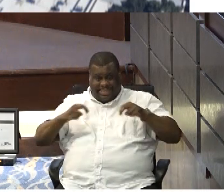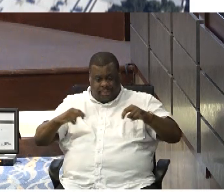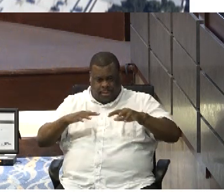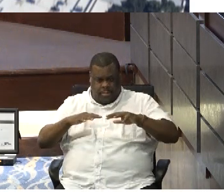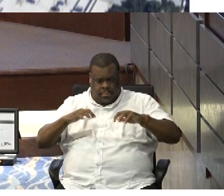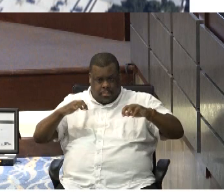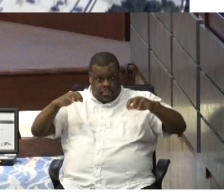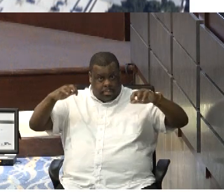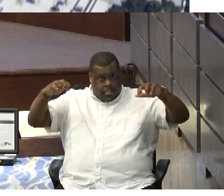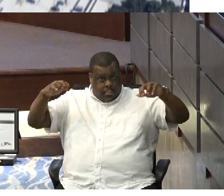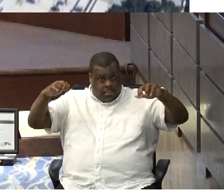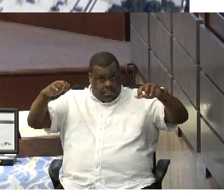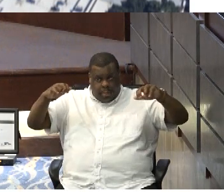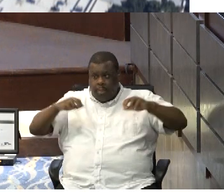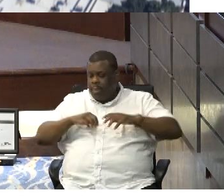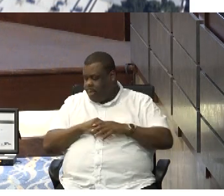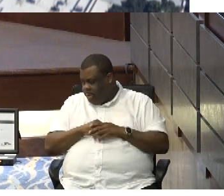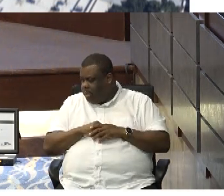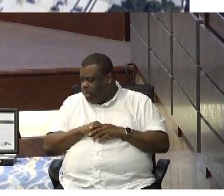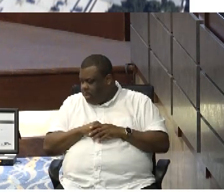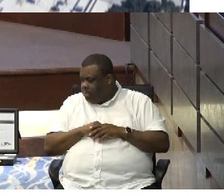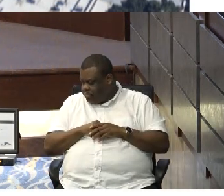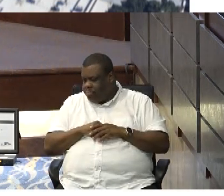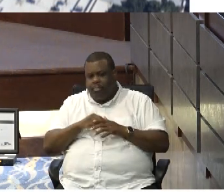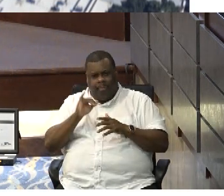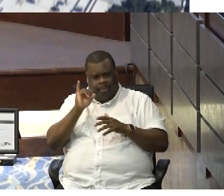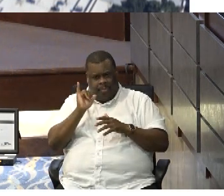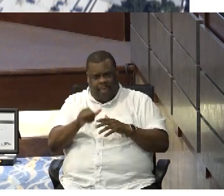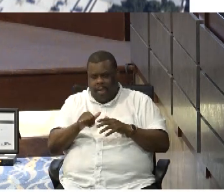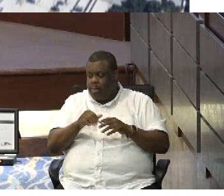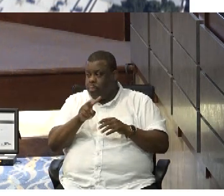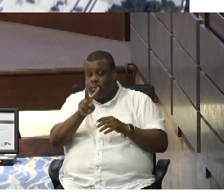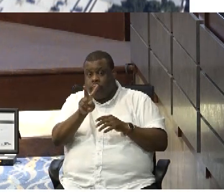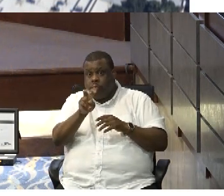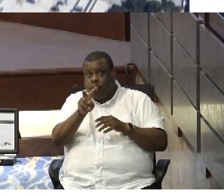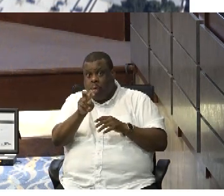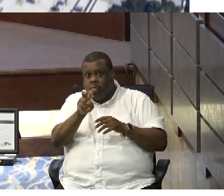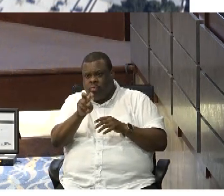or flexible performance space for around 200,